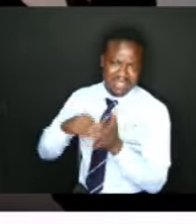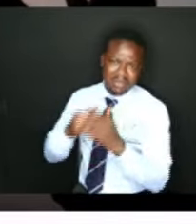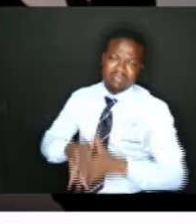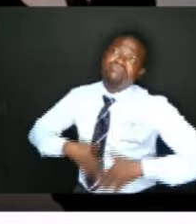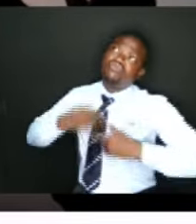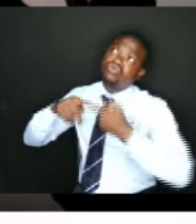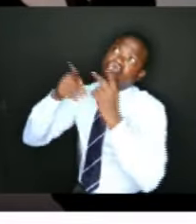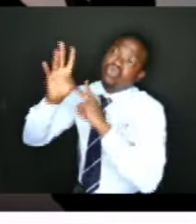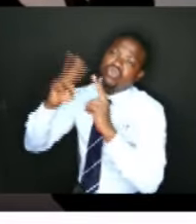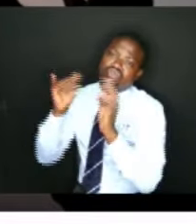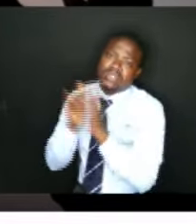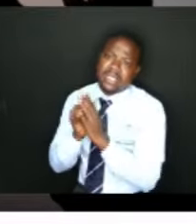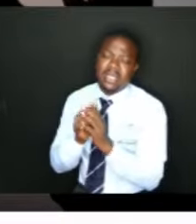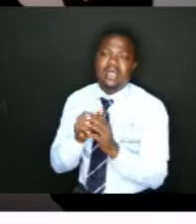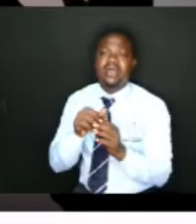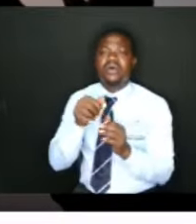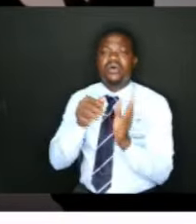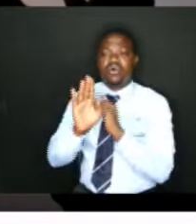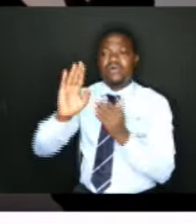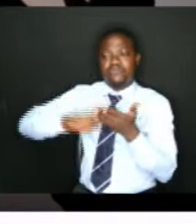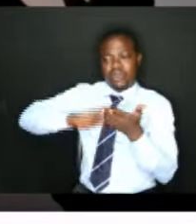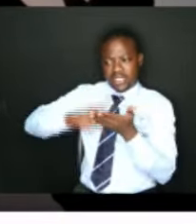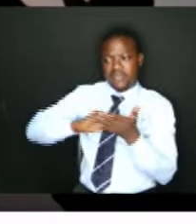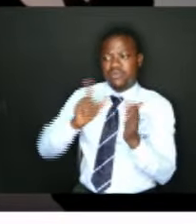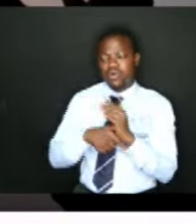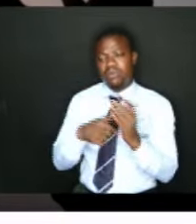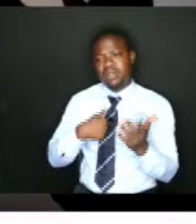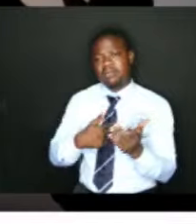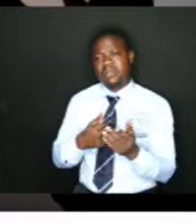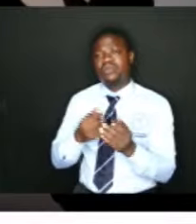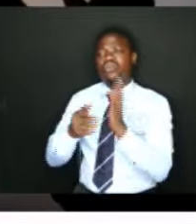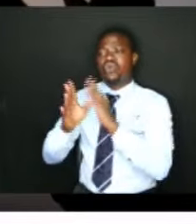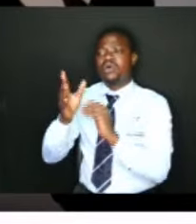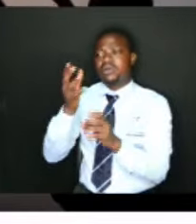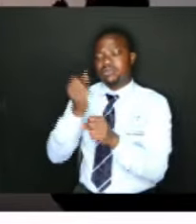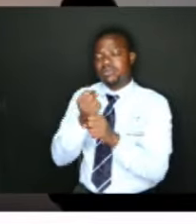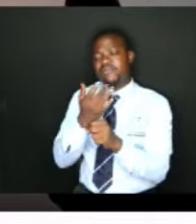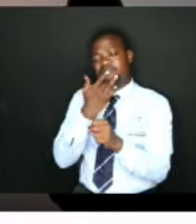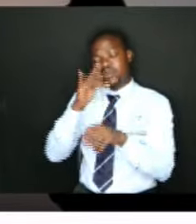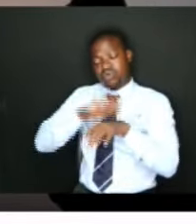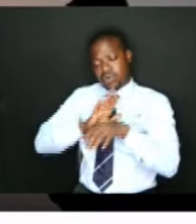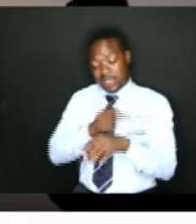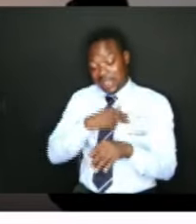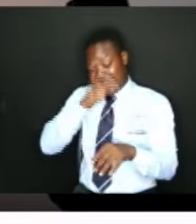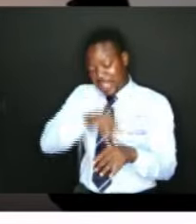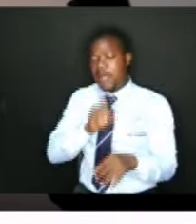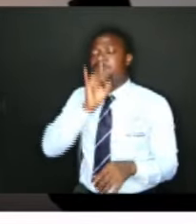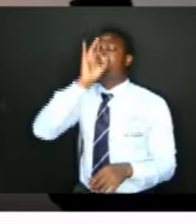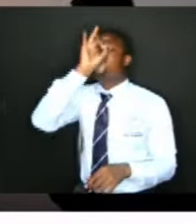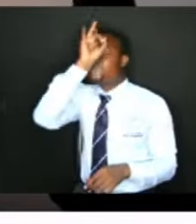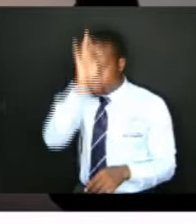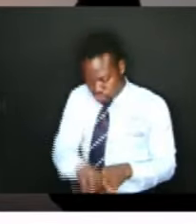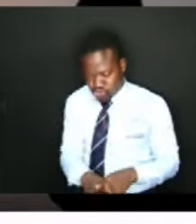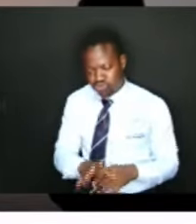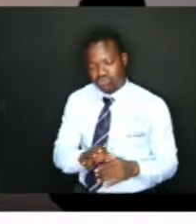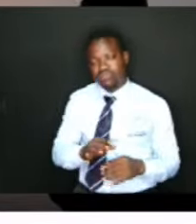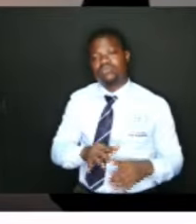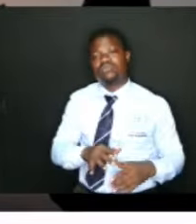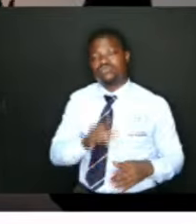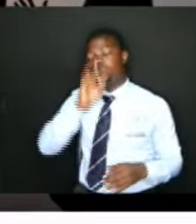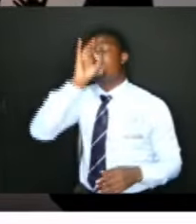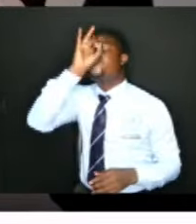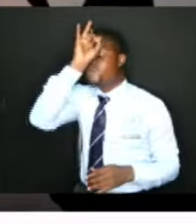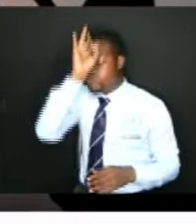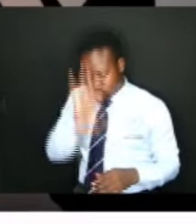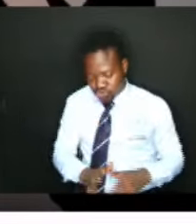then that is a true confession in the context of bitterness. Muka a ye chodo dieno, and